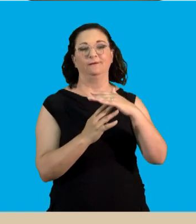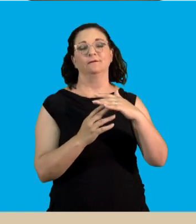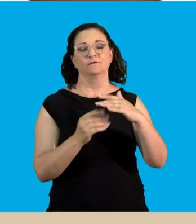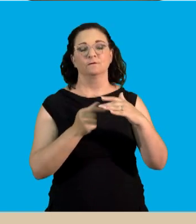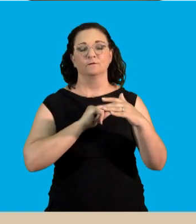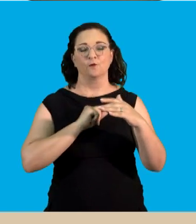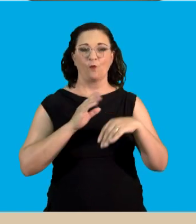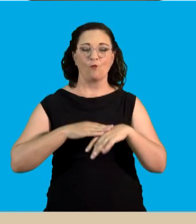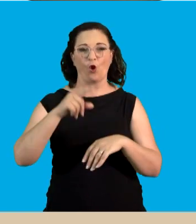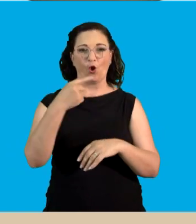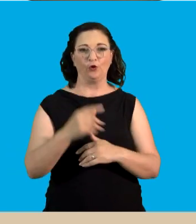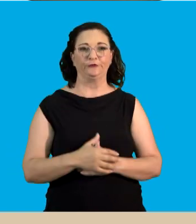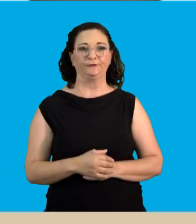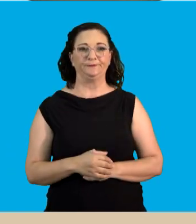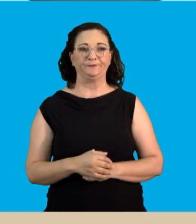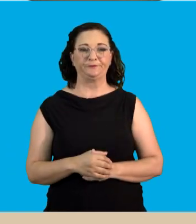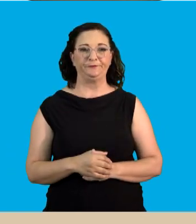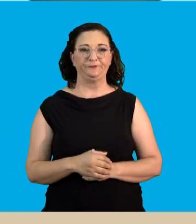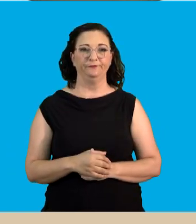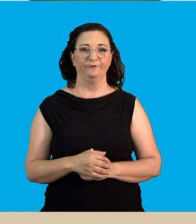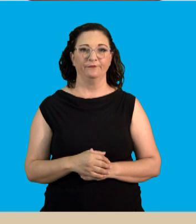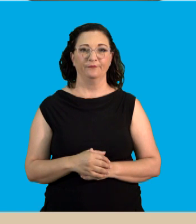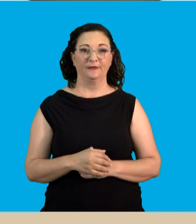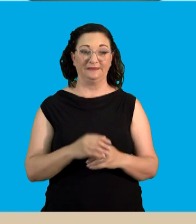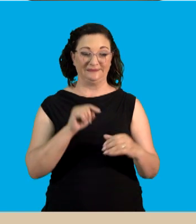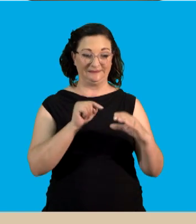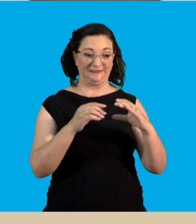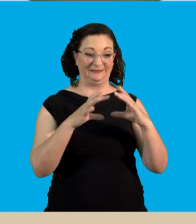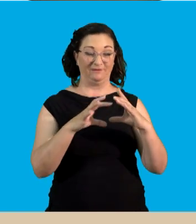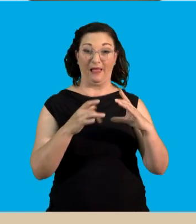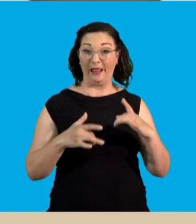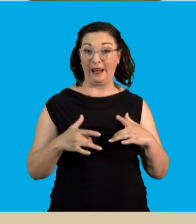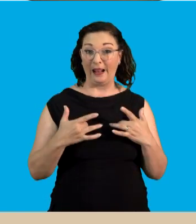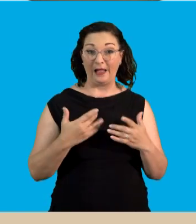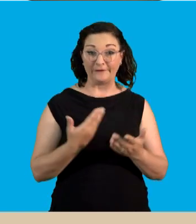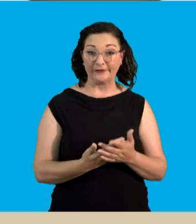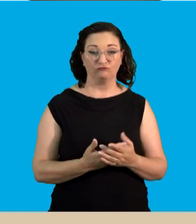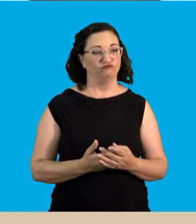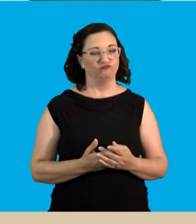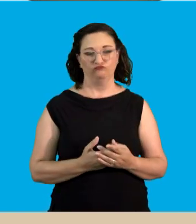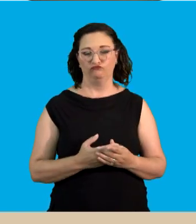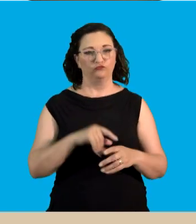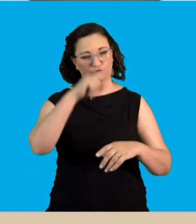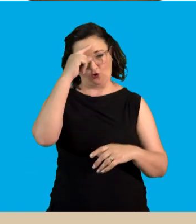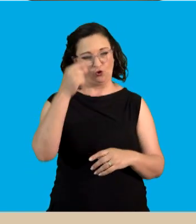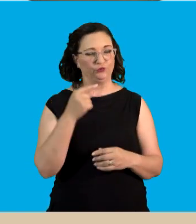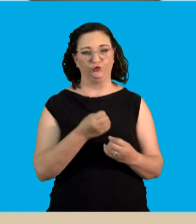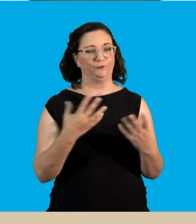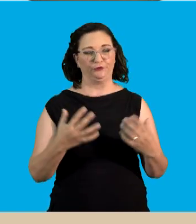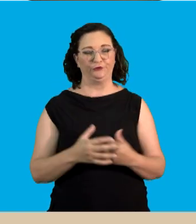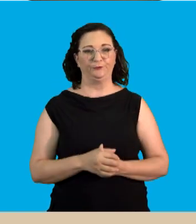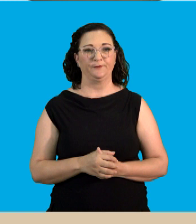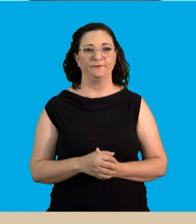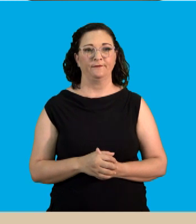it is the hottest planet in all the other planets. And this planet, it is too hot for life to